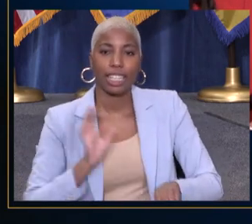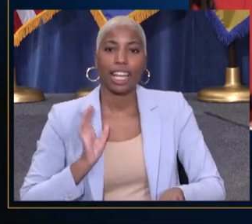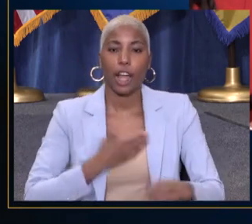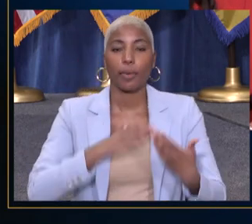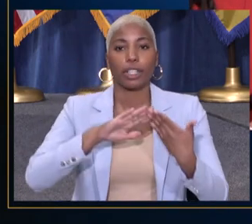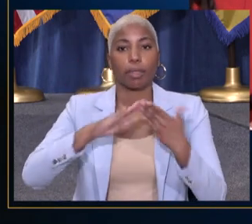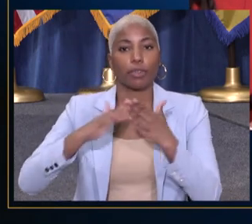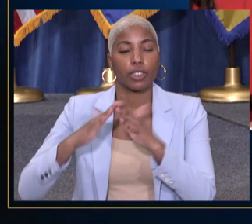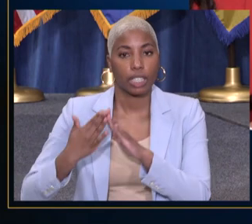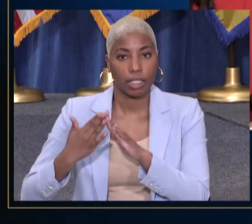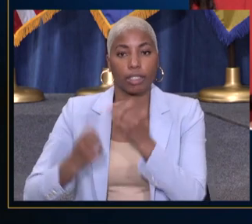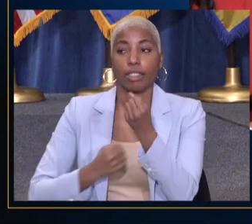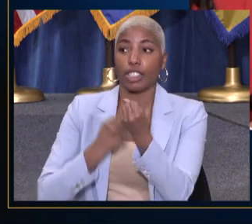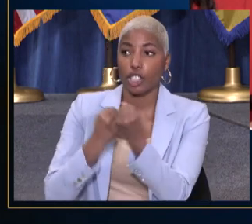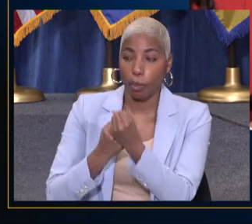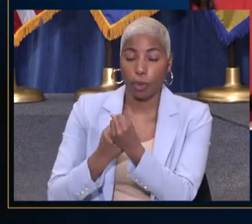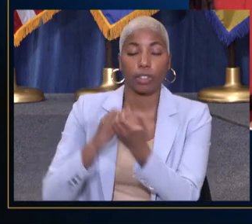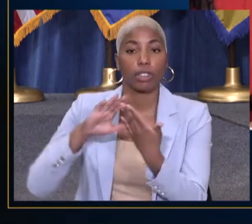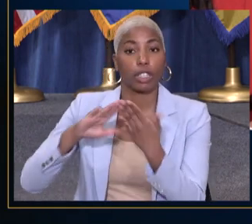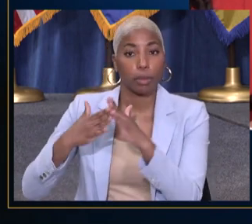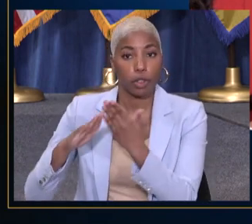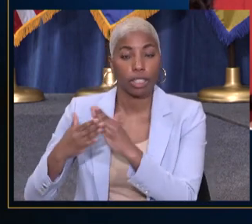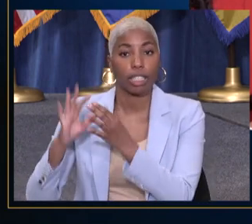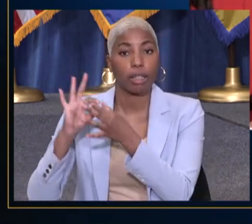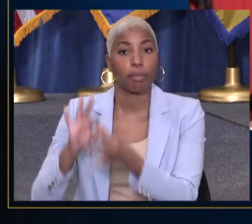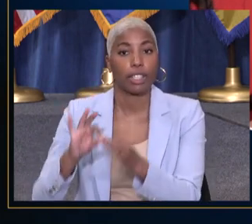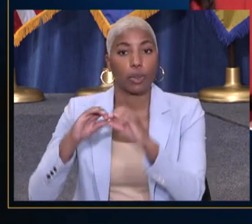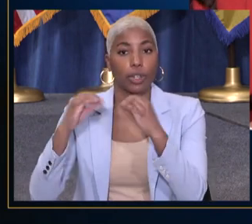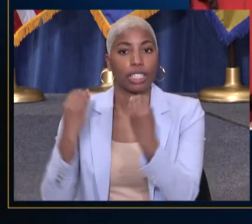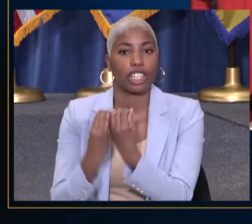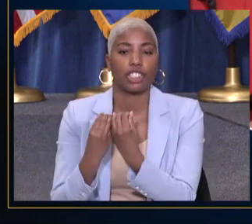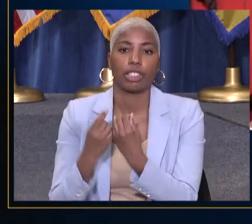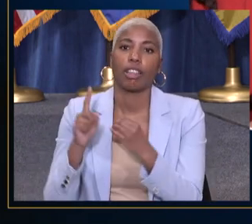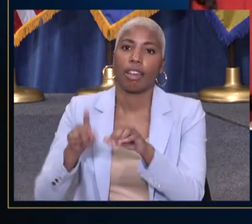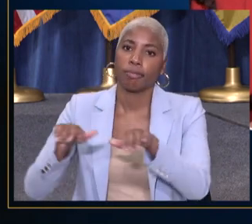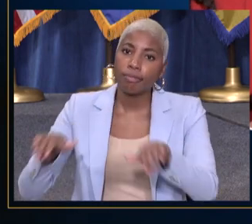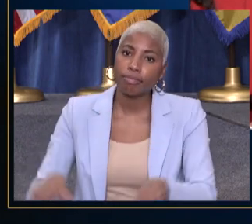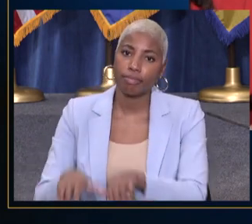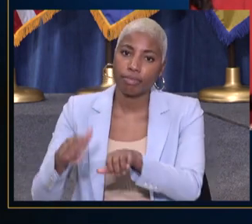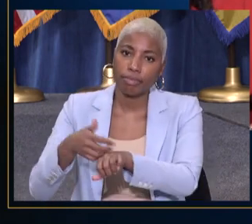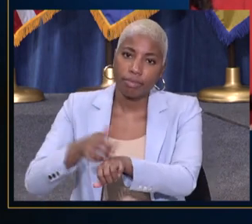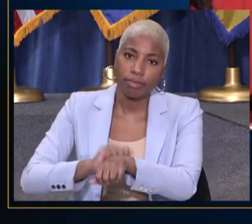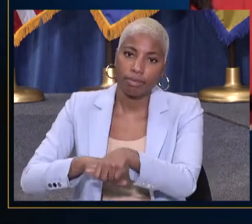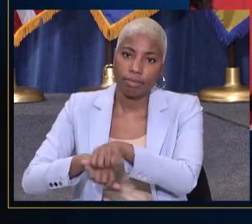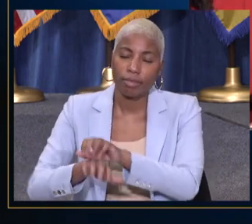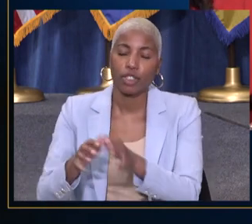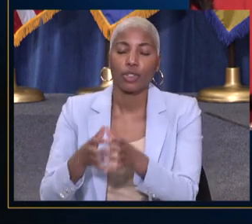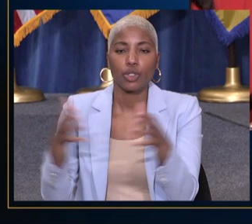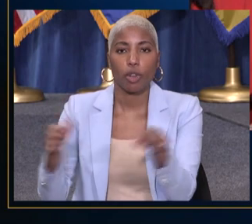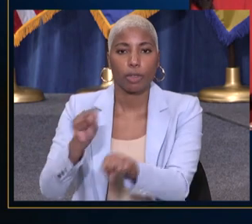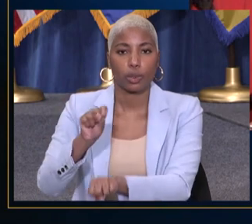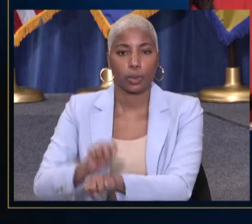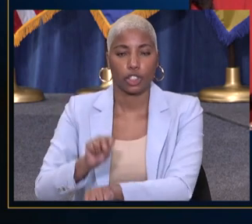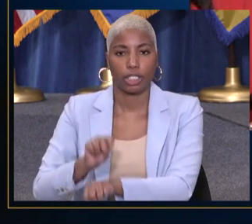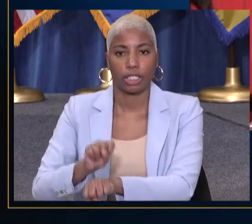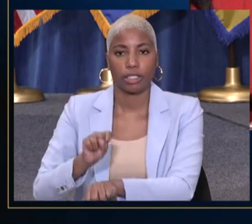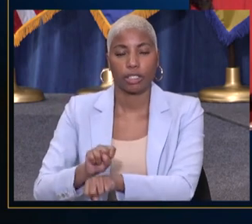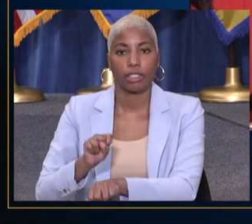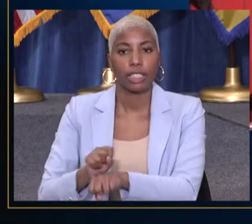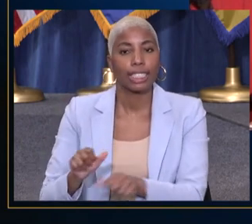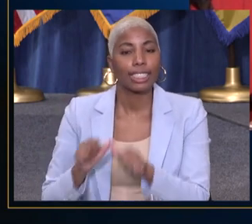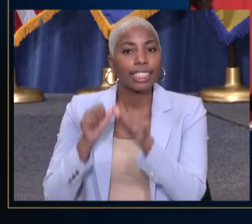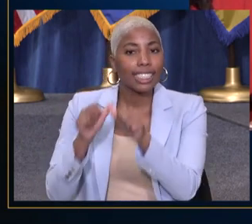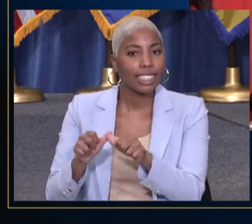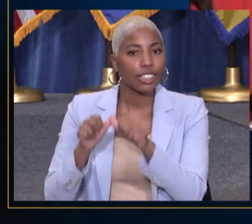as well, support community-based organizations that do so much work, and to really continue